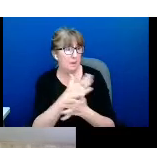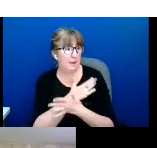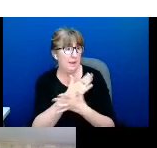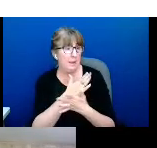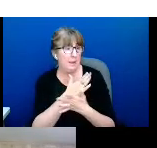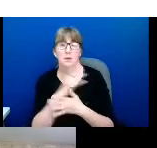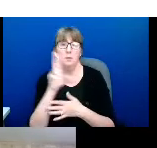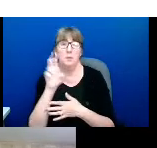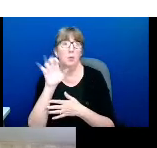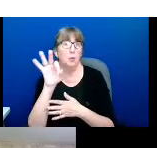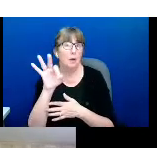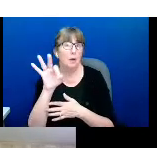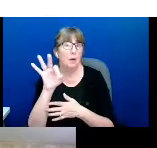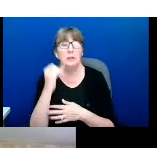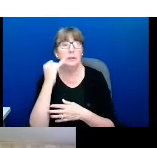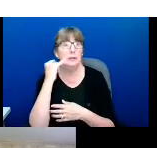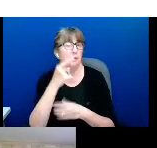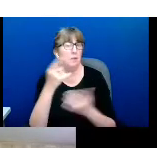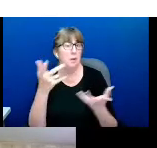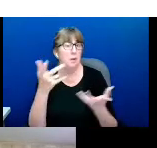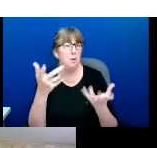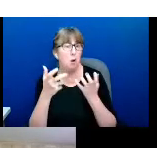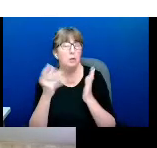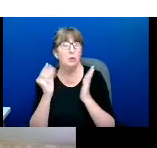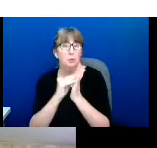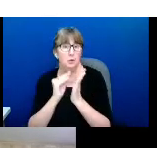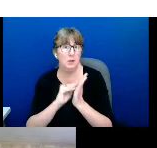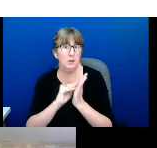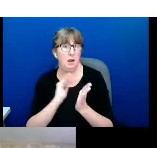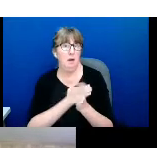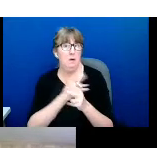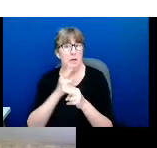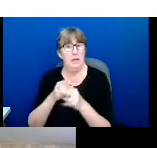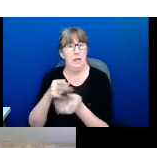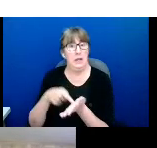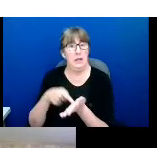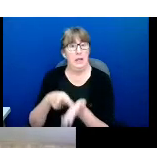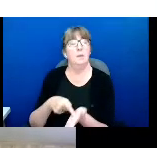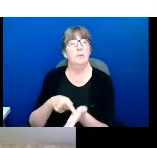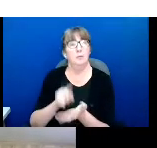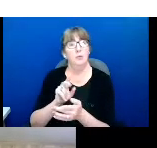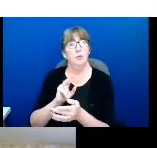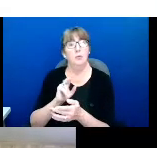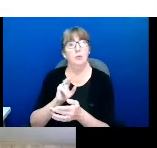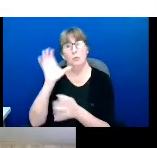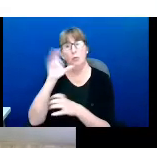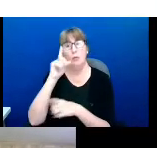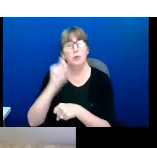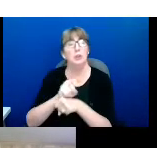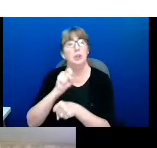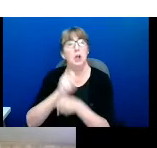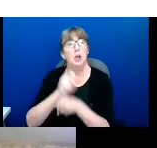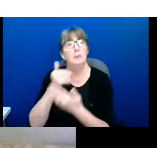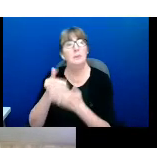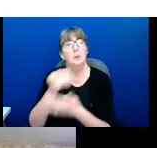reference for them if they wanted to try to get on at another state park that was closer to home for them.